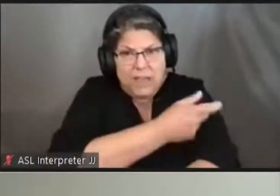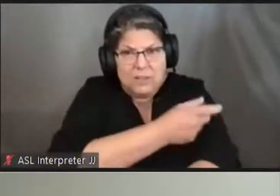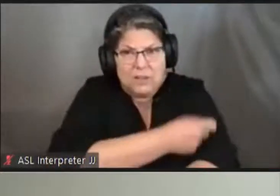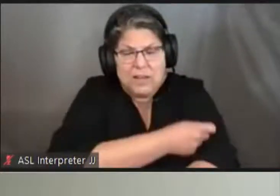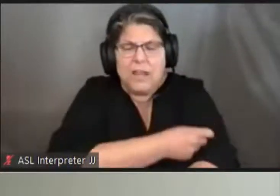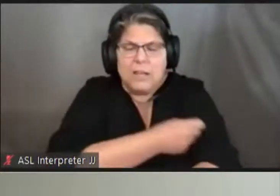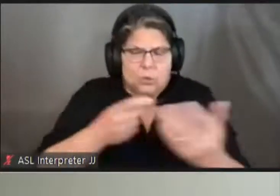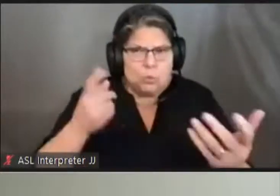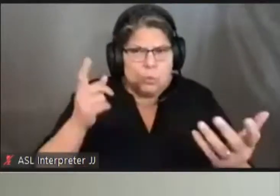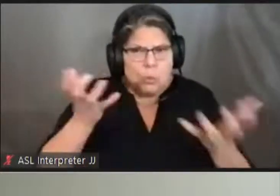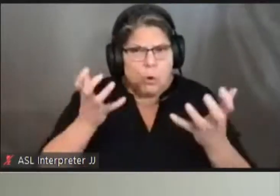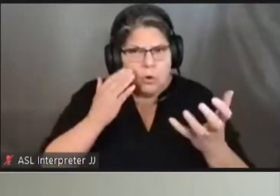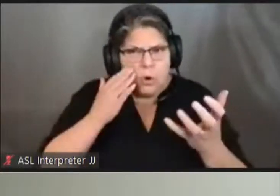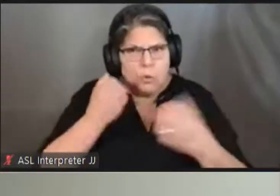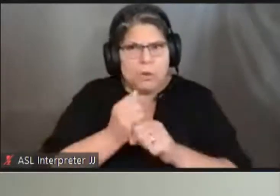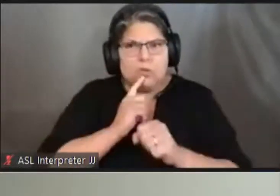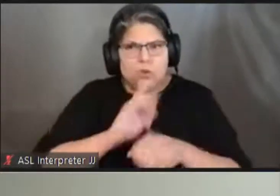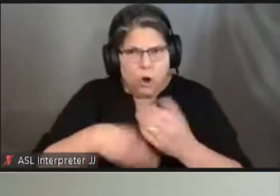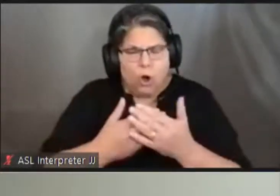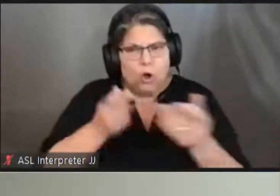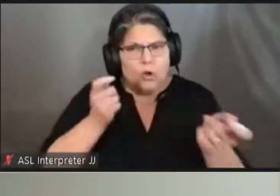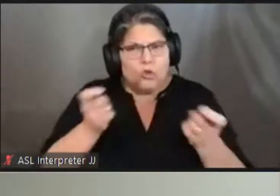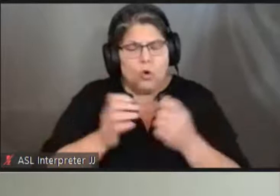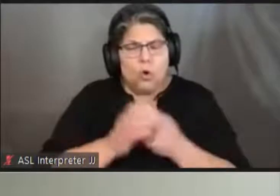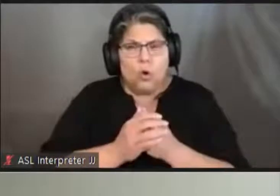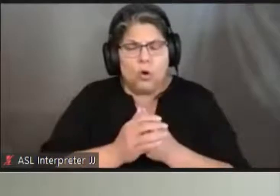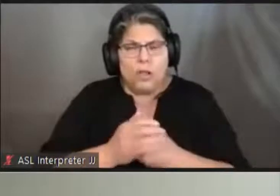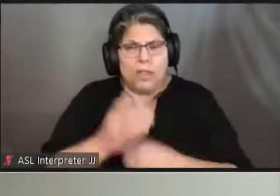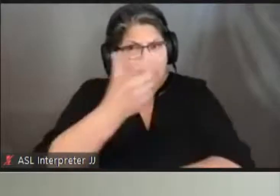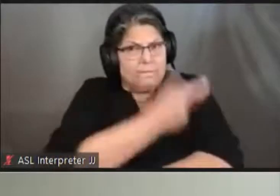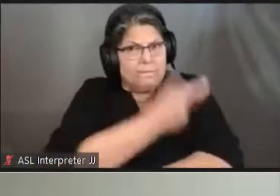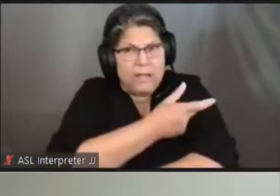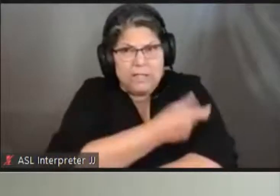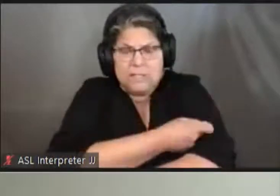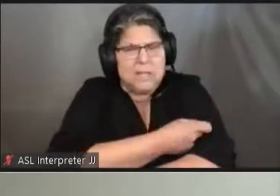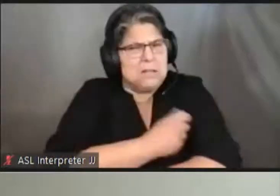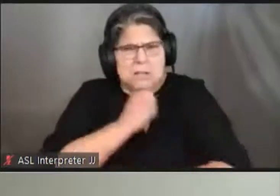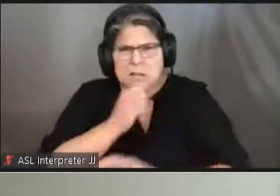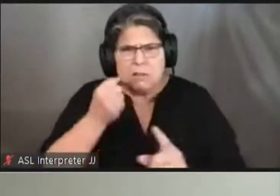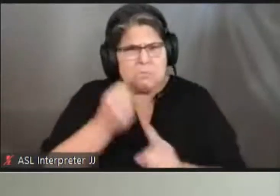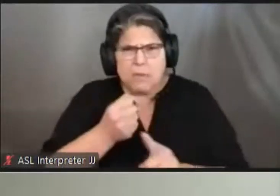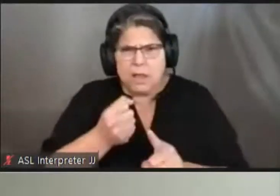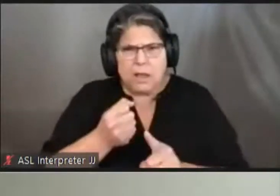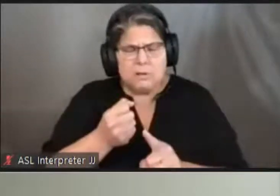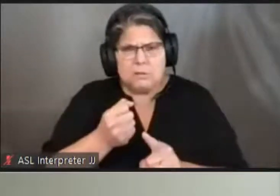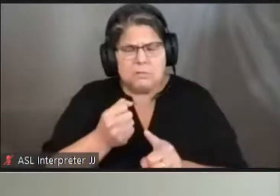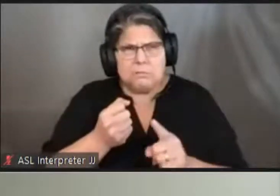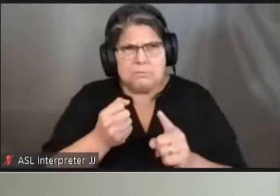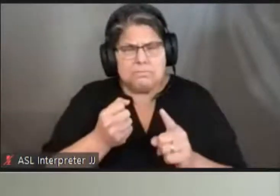The vaccination does not affect the sensitivity of the